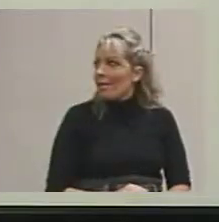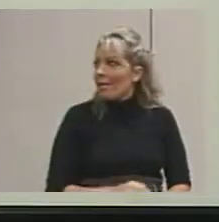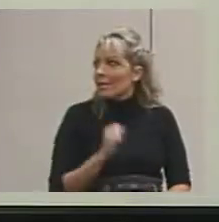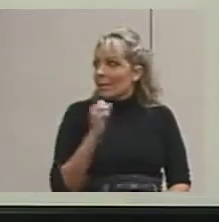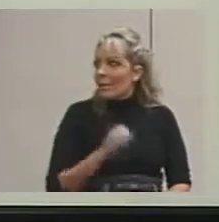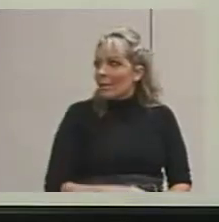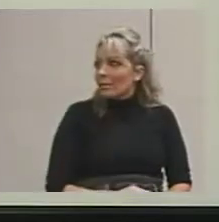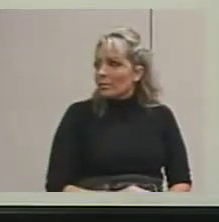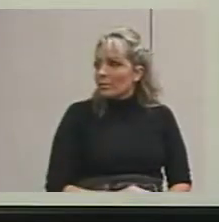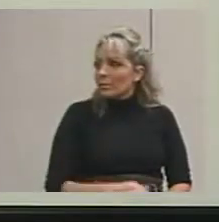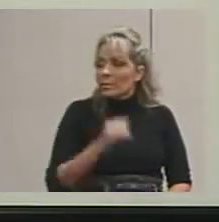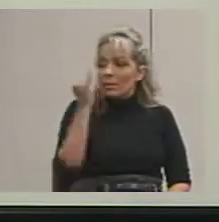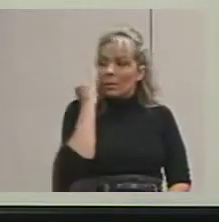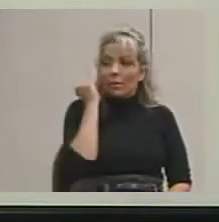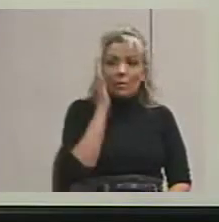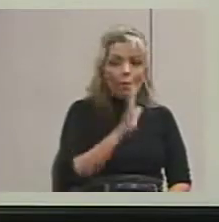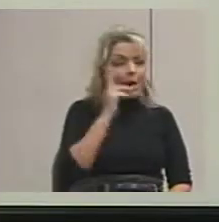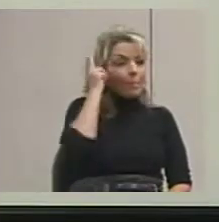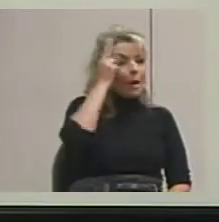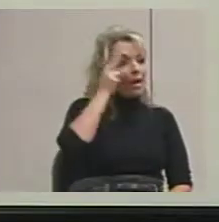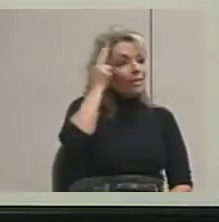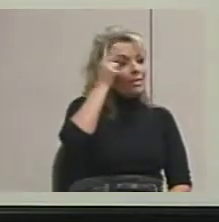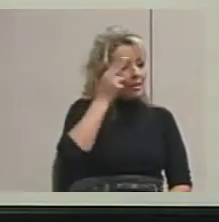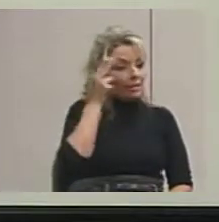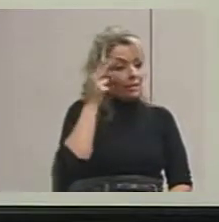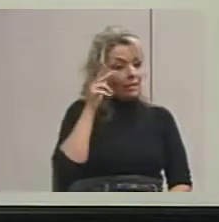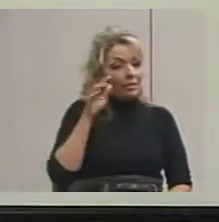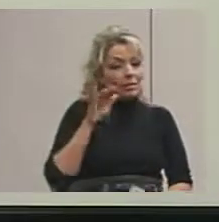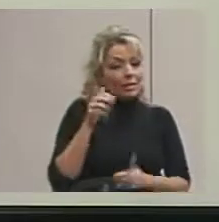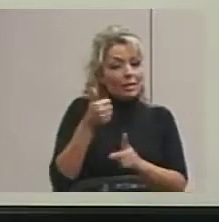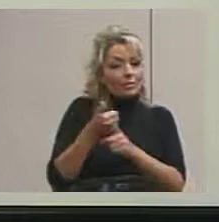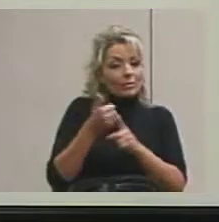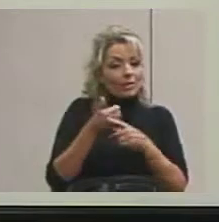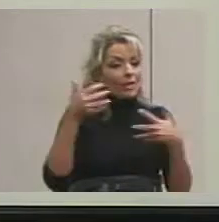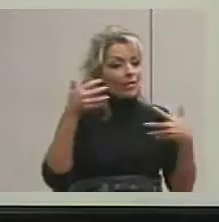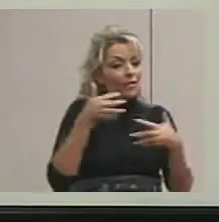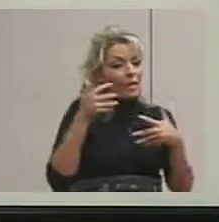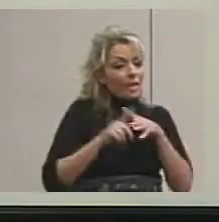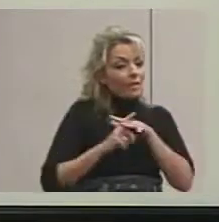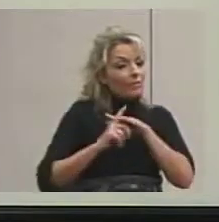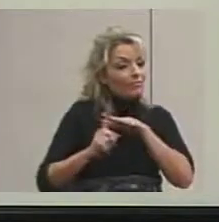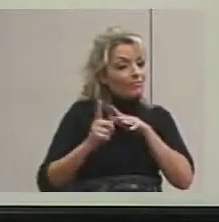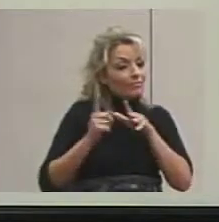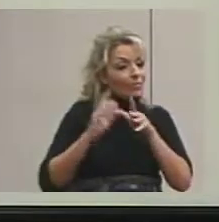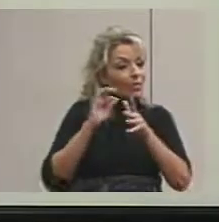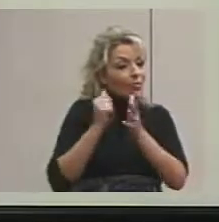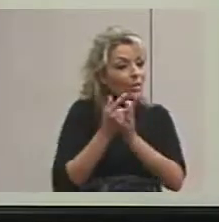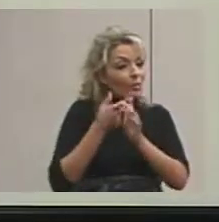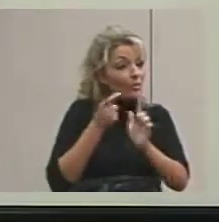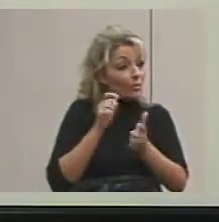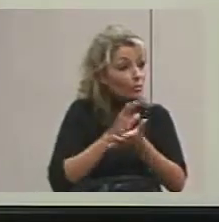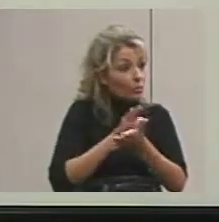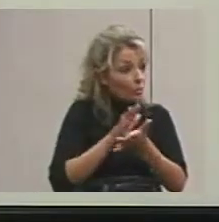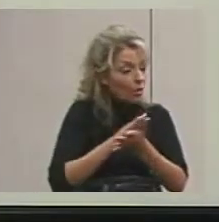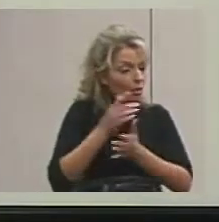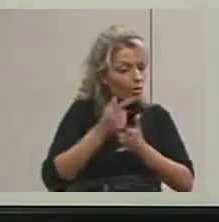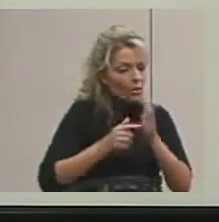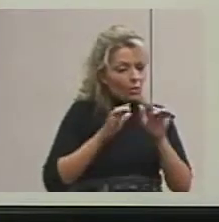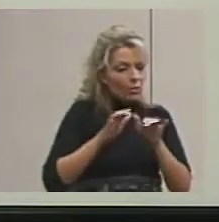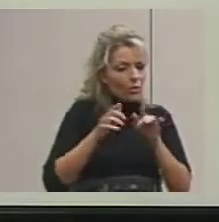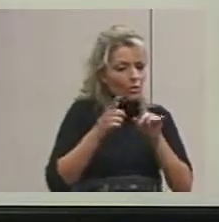So, If your hypothesis is that he's afraid to leave school, what are you doing to ease that